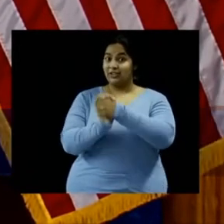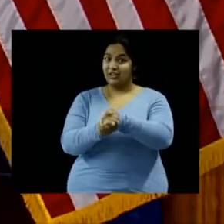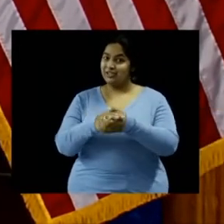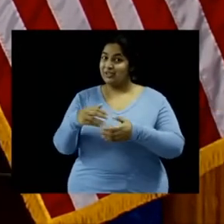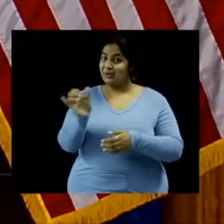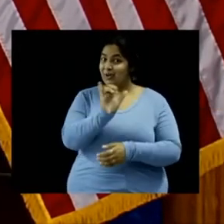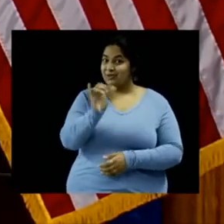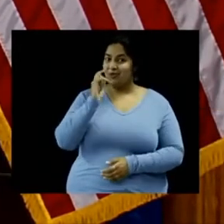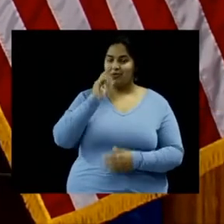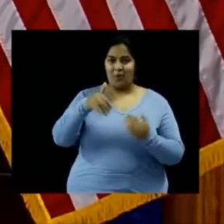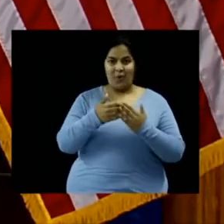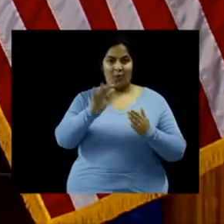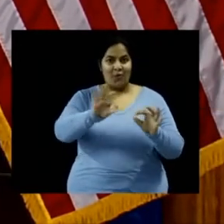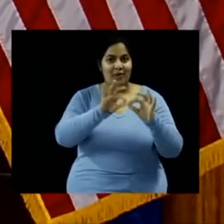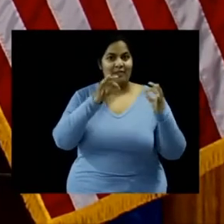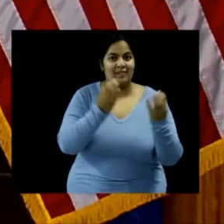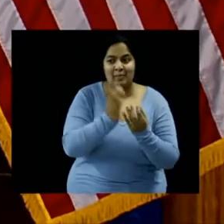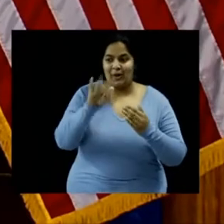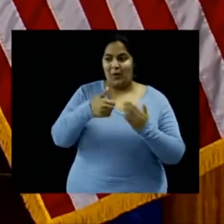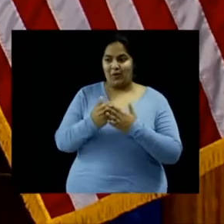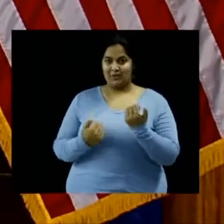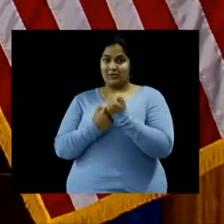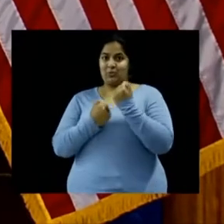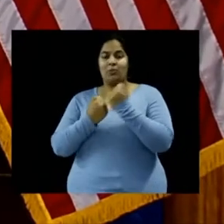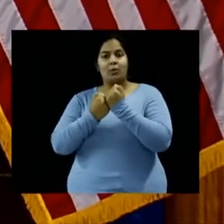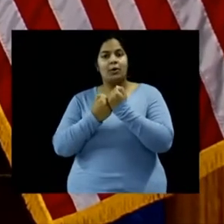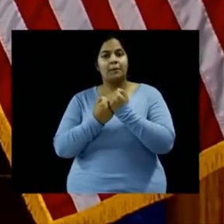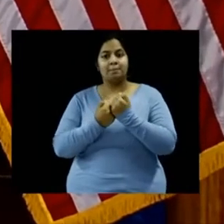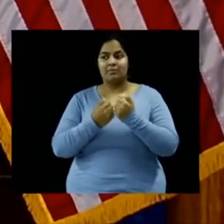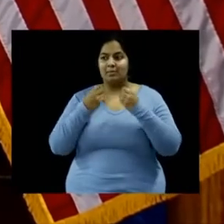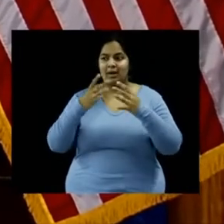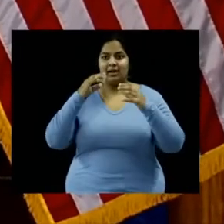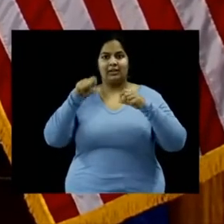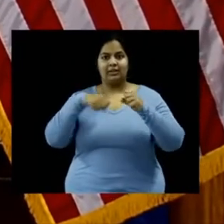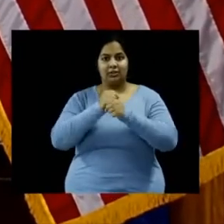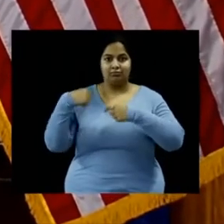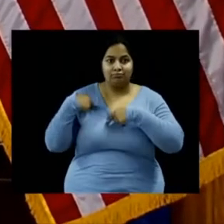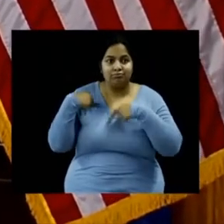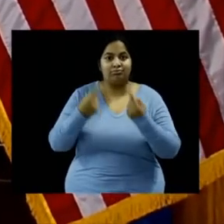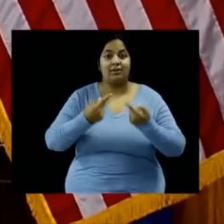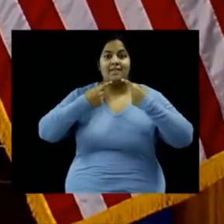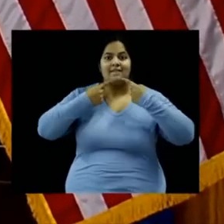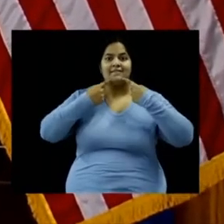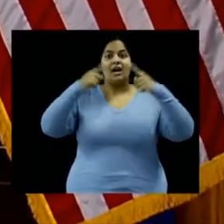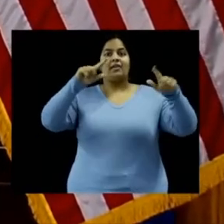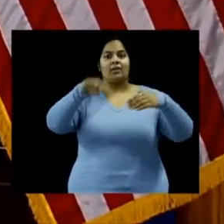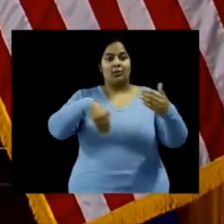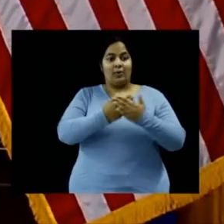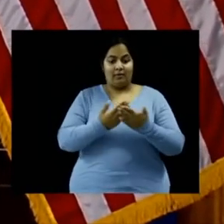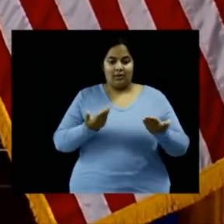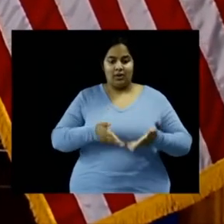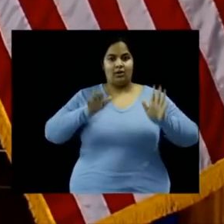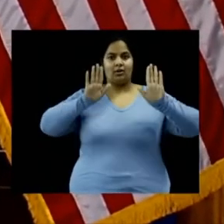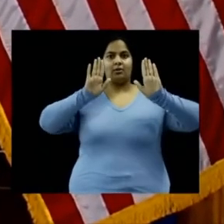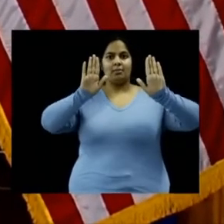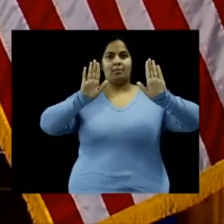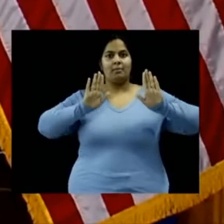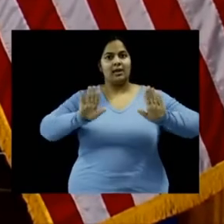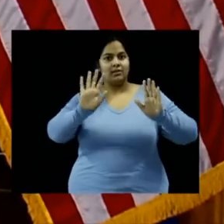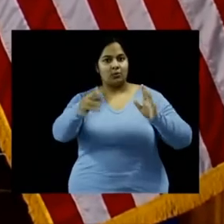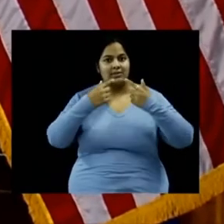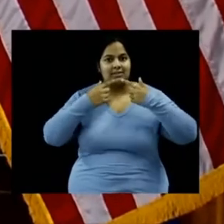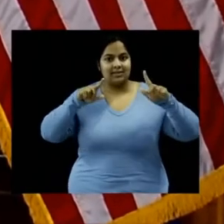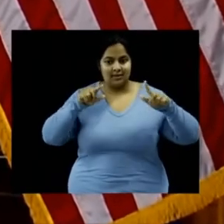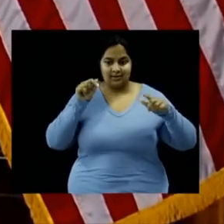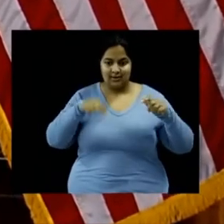family members and all of your support all of these years that you finally reached this outstanding level of success,